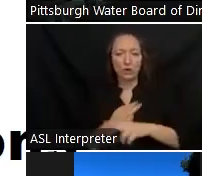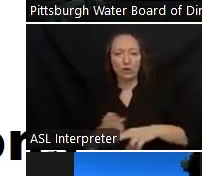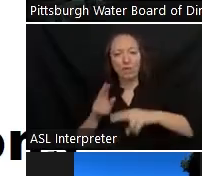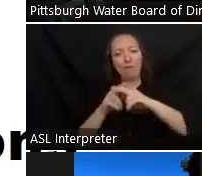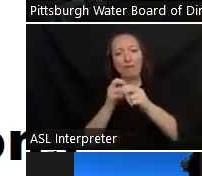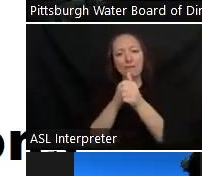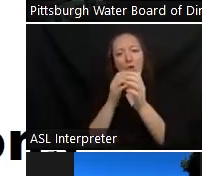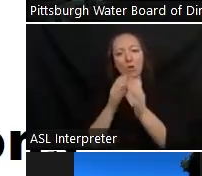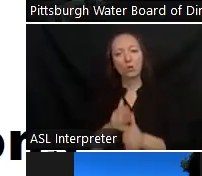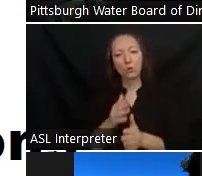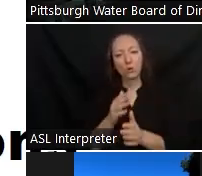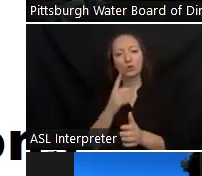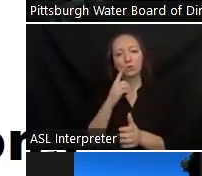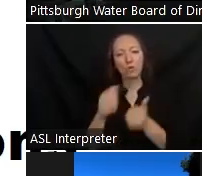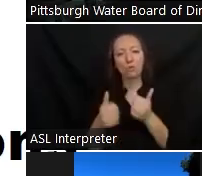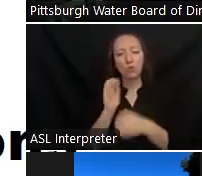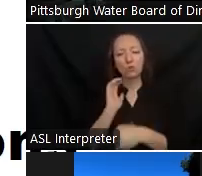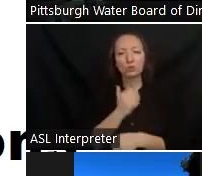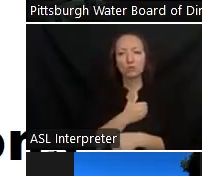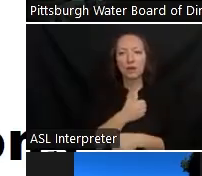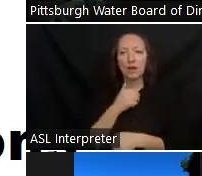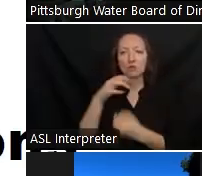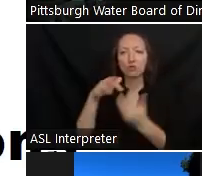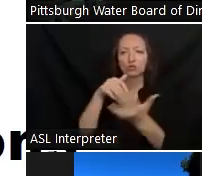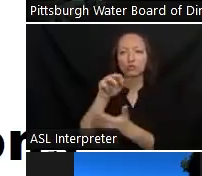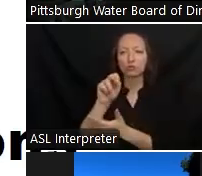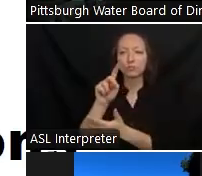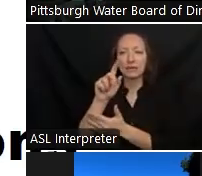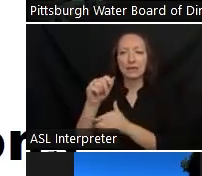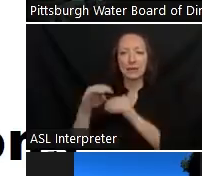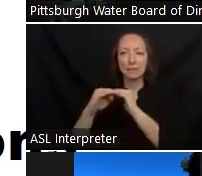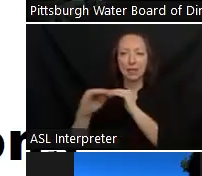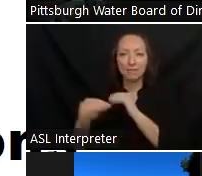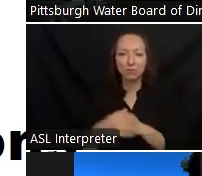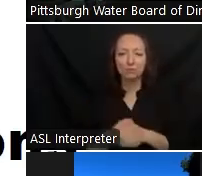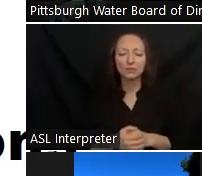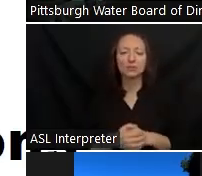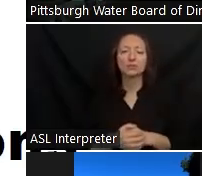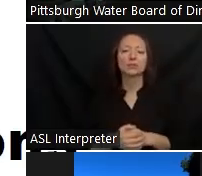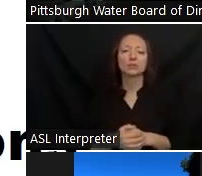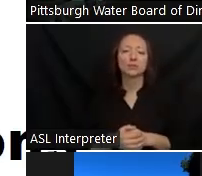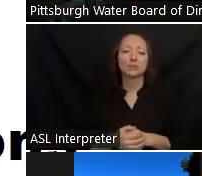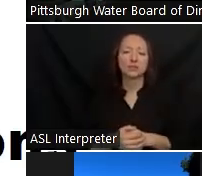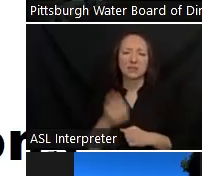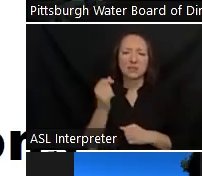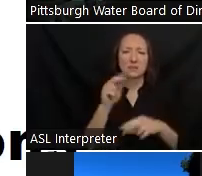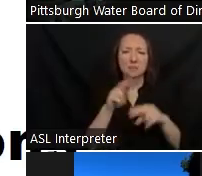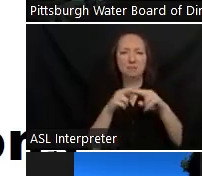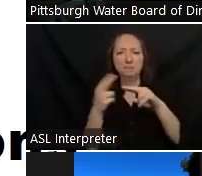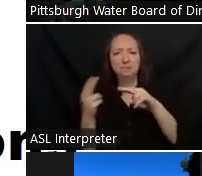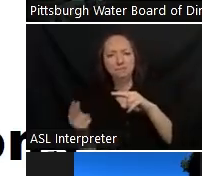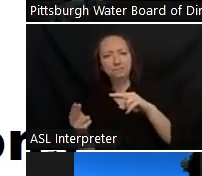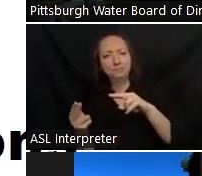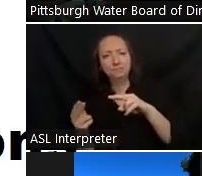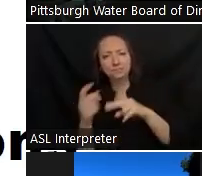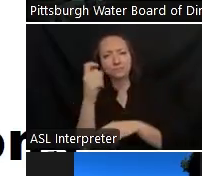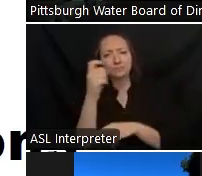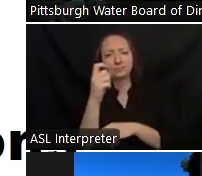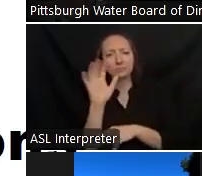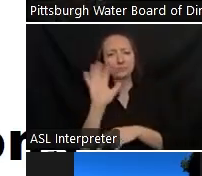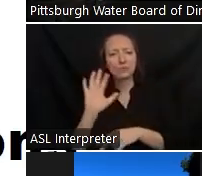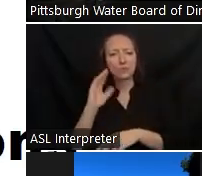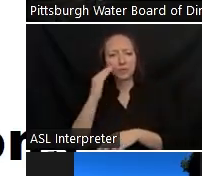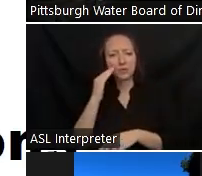platforms, which is great to see as well. I don't know if the slight decline on X, formerly known as Twitter, is our